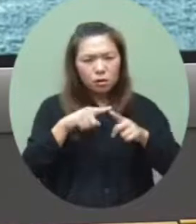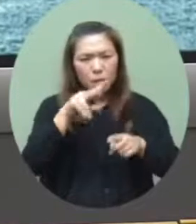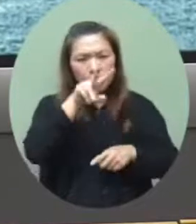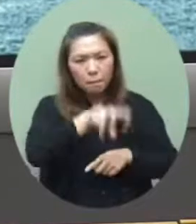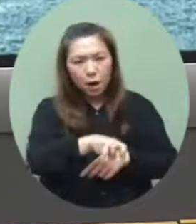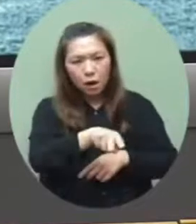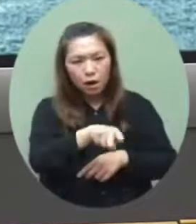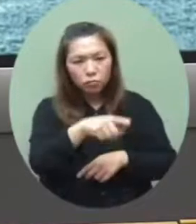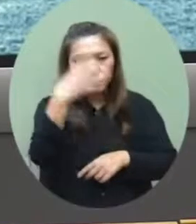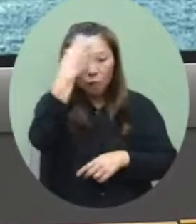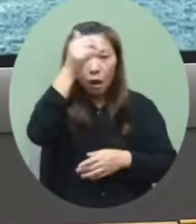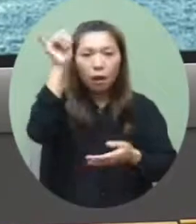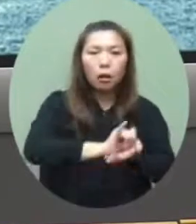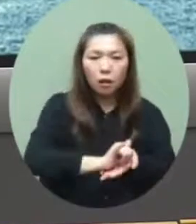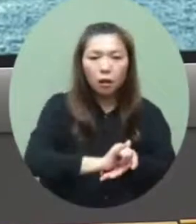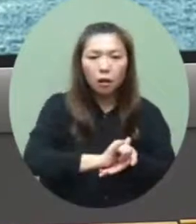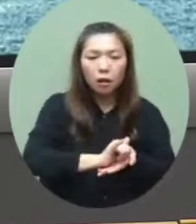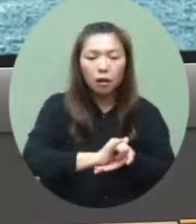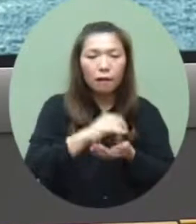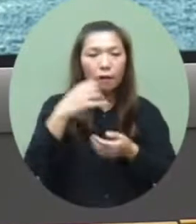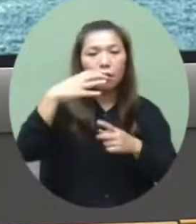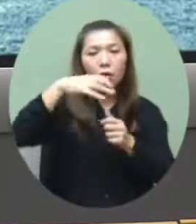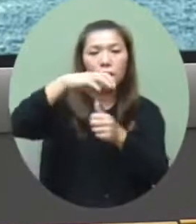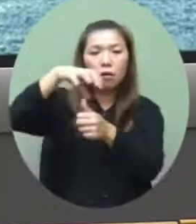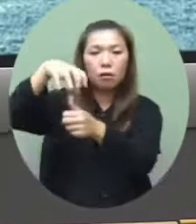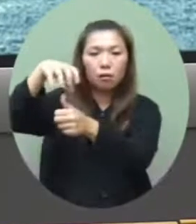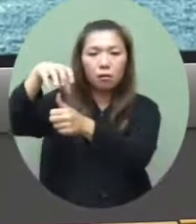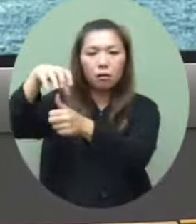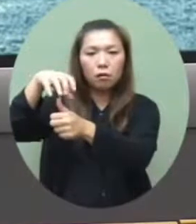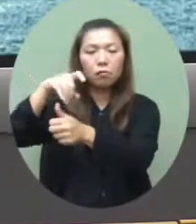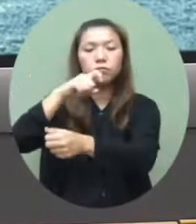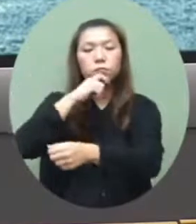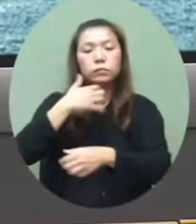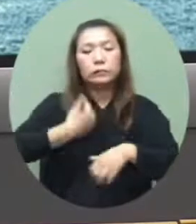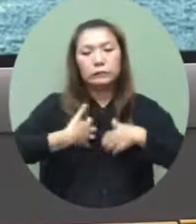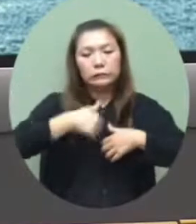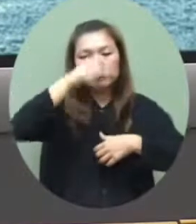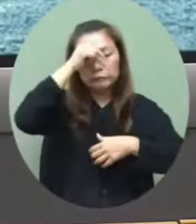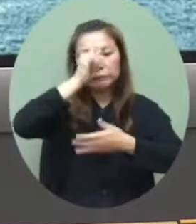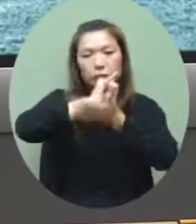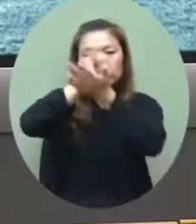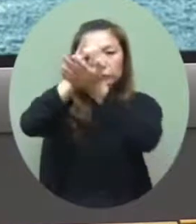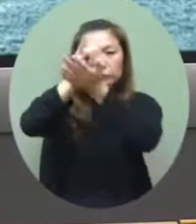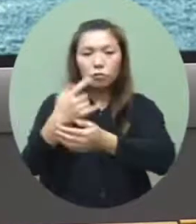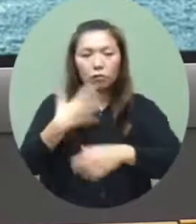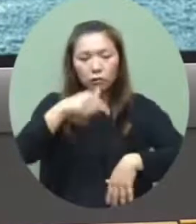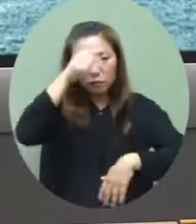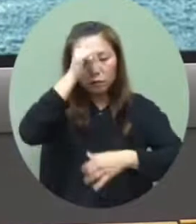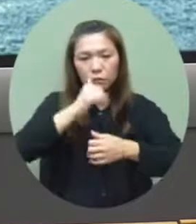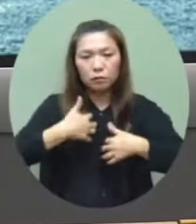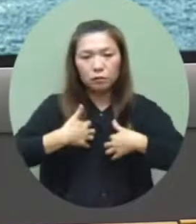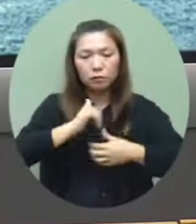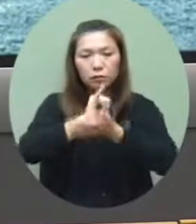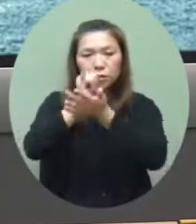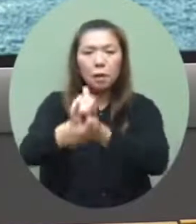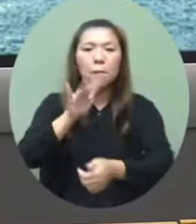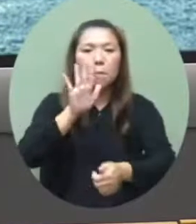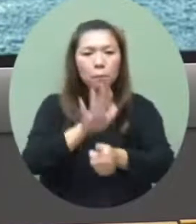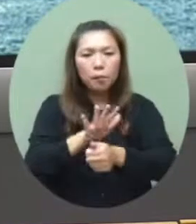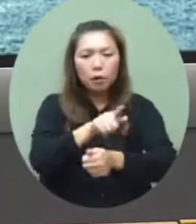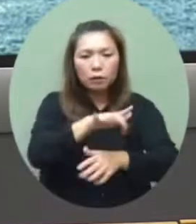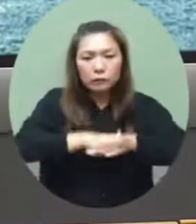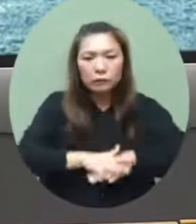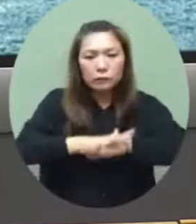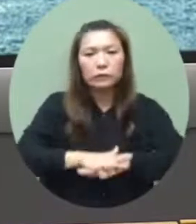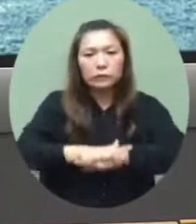until yesterday, when her family member found her unconscious, that the ambulance was called. She was sent to the A&E